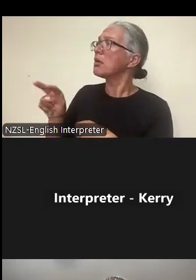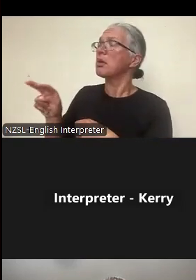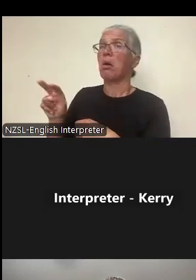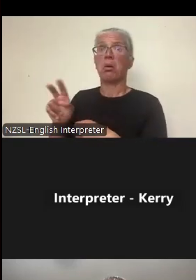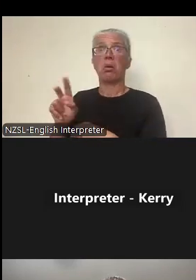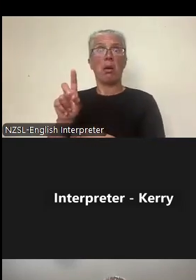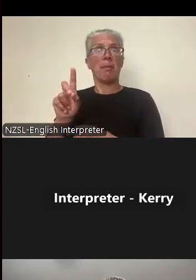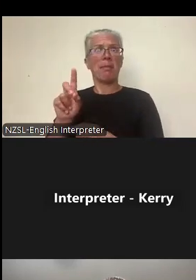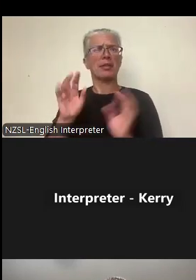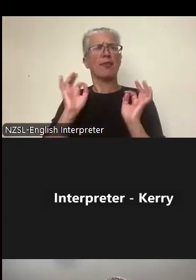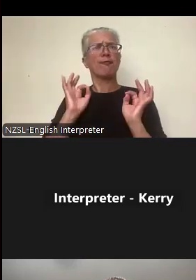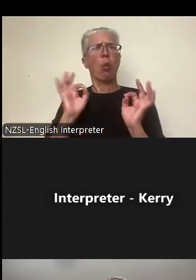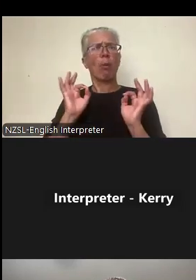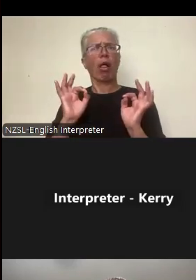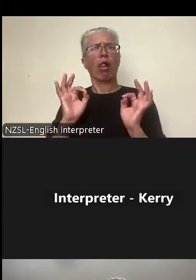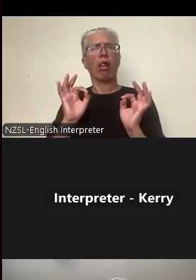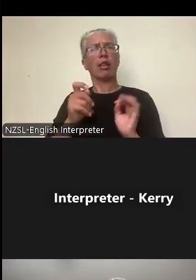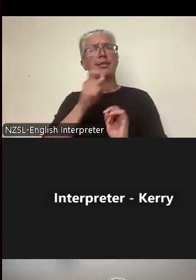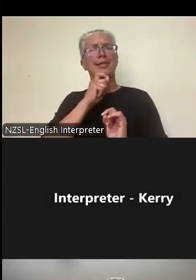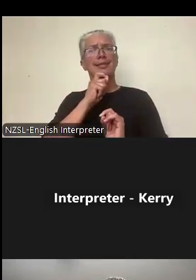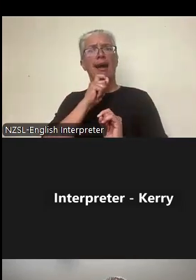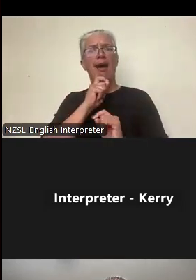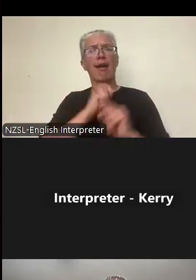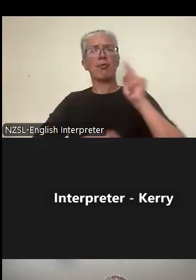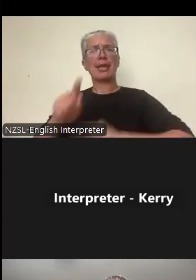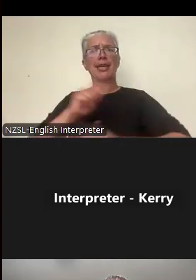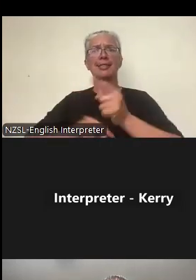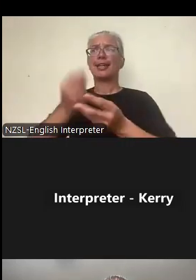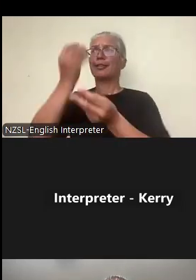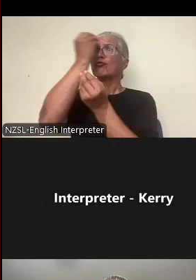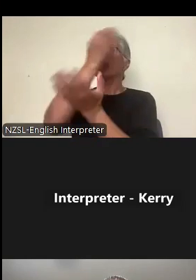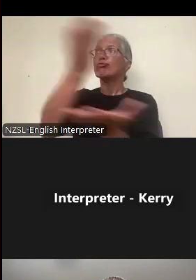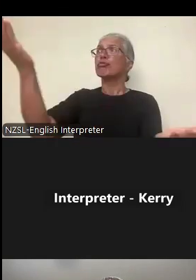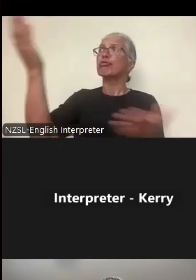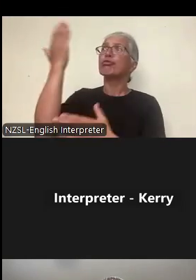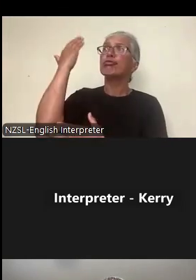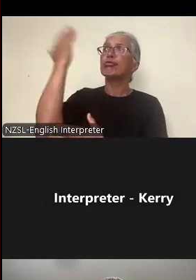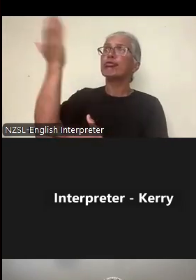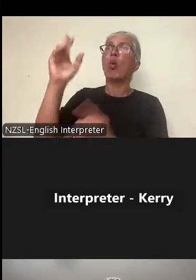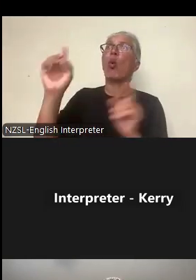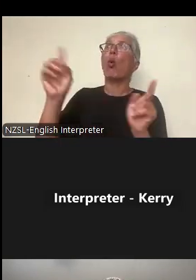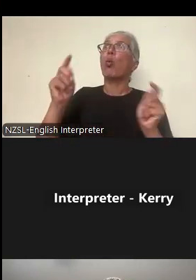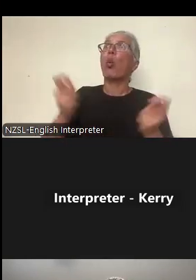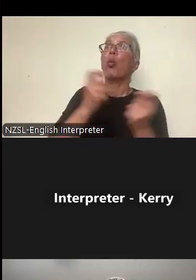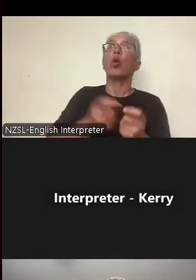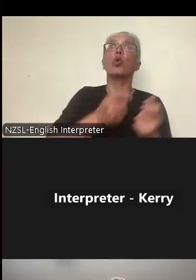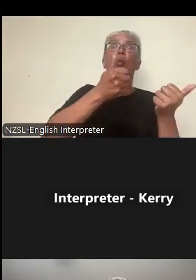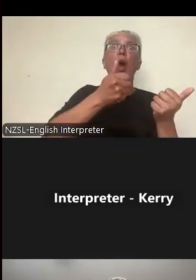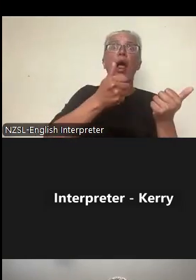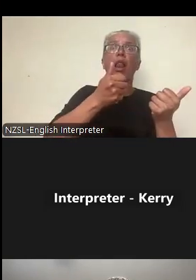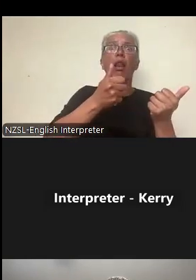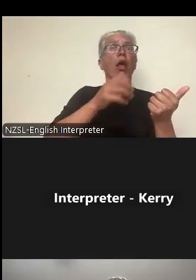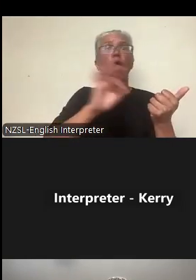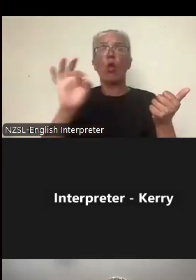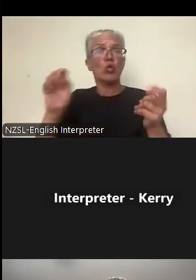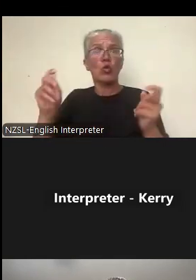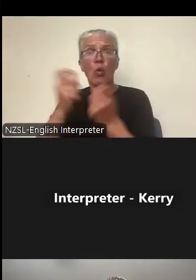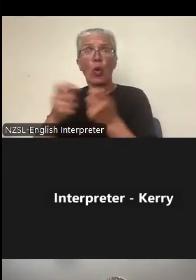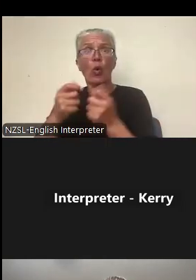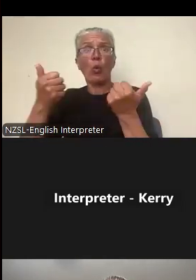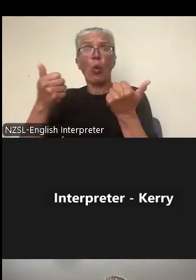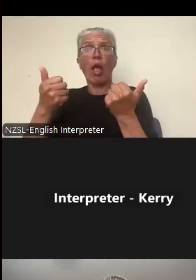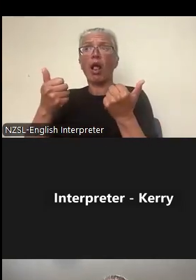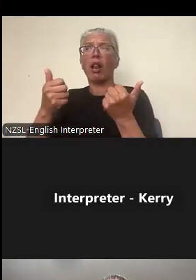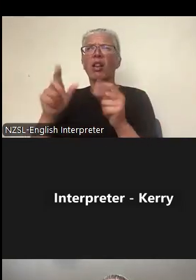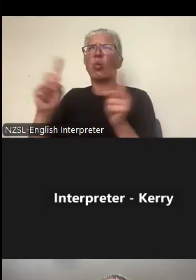meetings, sharing what's worked well, what they're going to work on next, what hasn't worked well equally, and